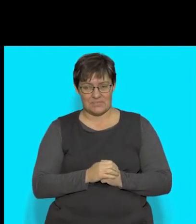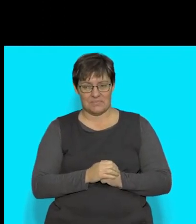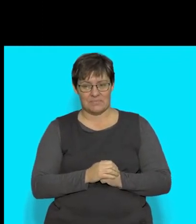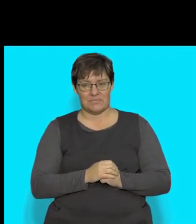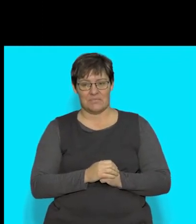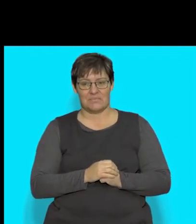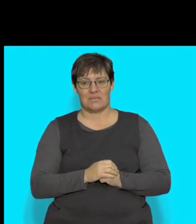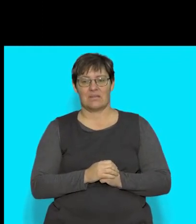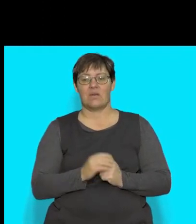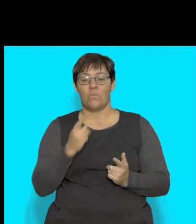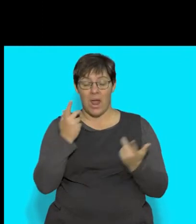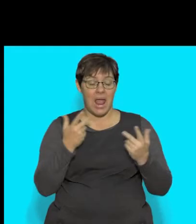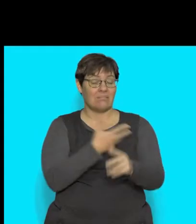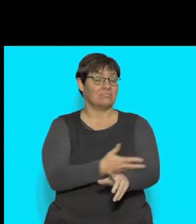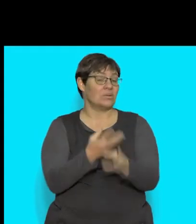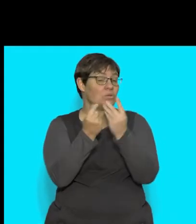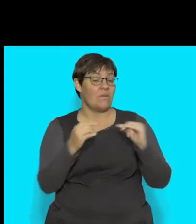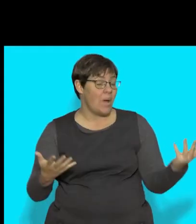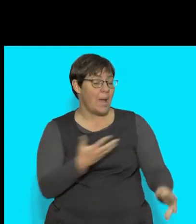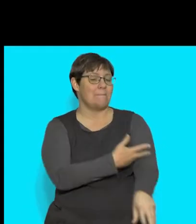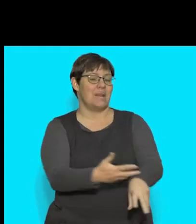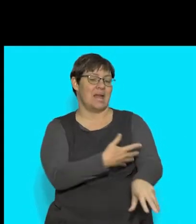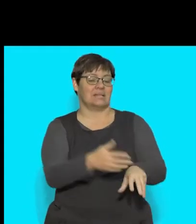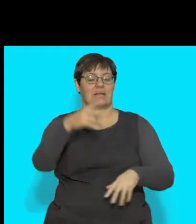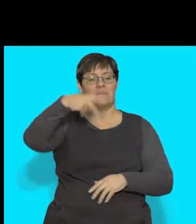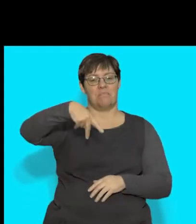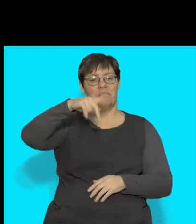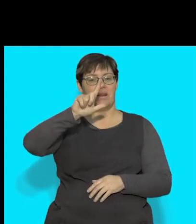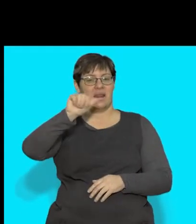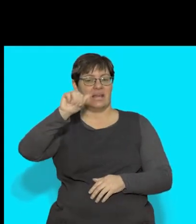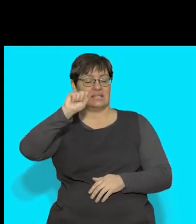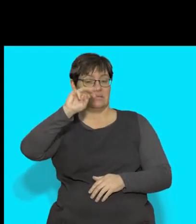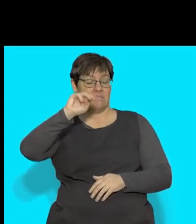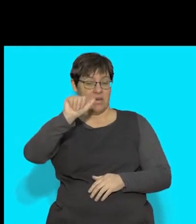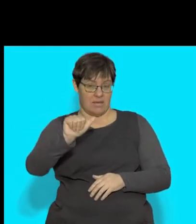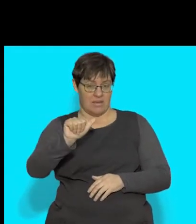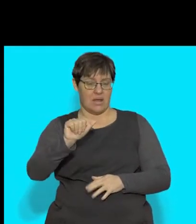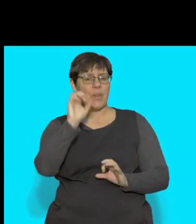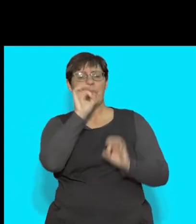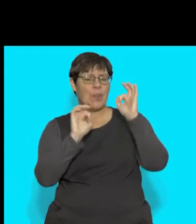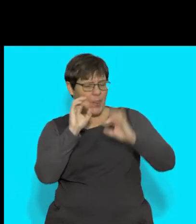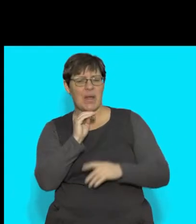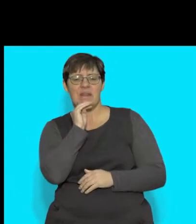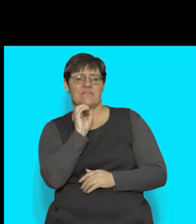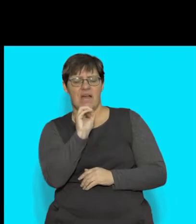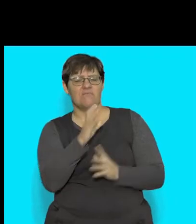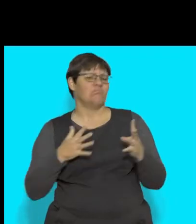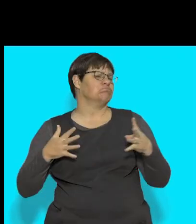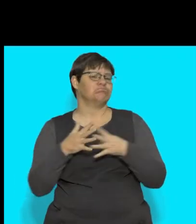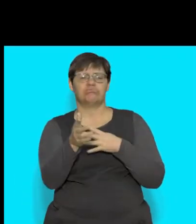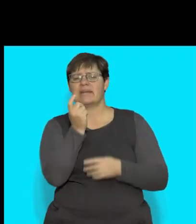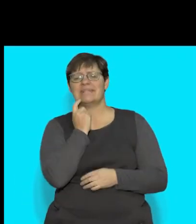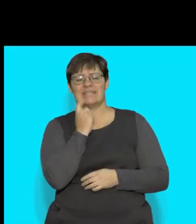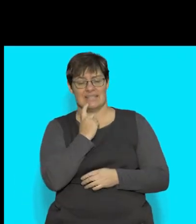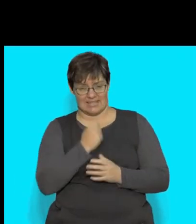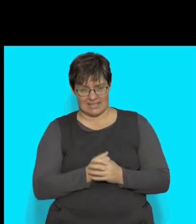in the blood plasma. Okay, blood plasma. They are small